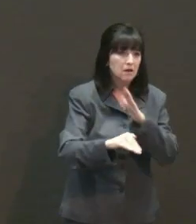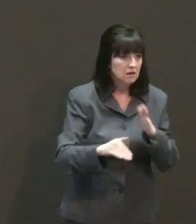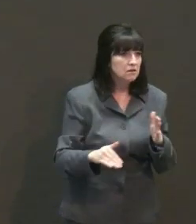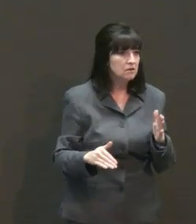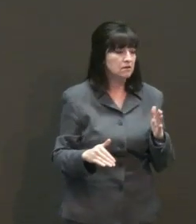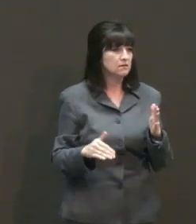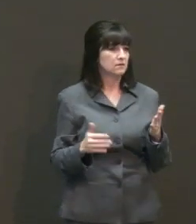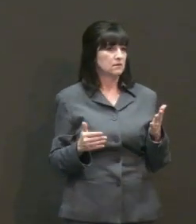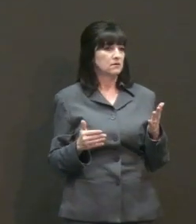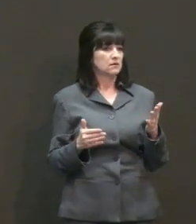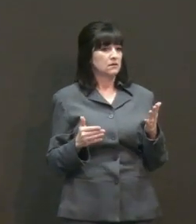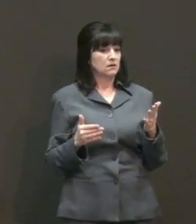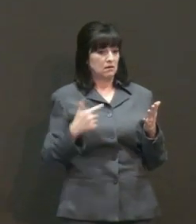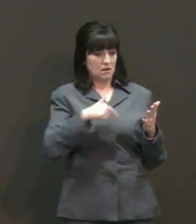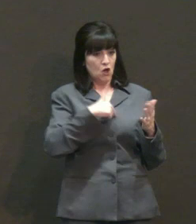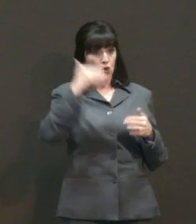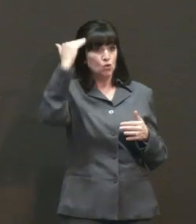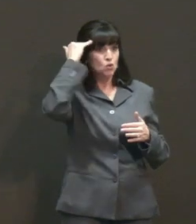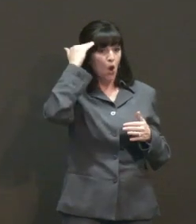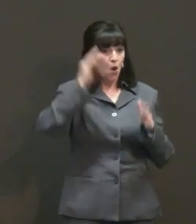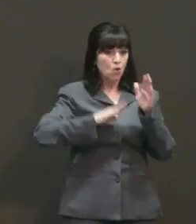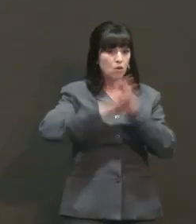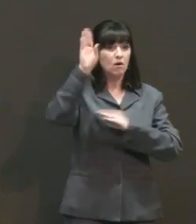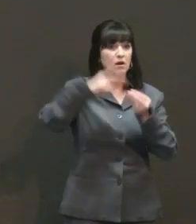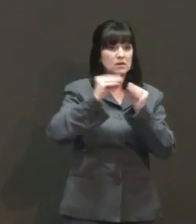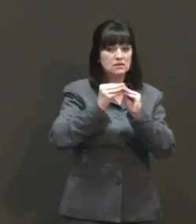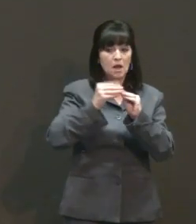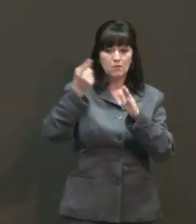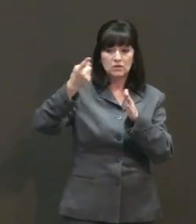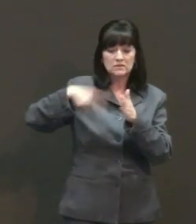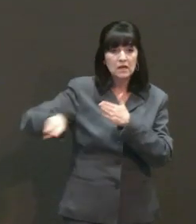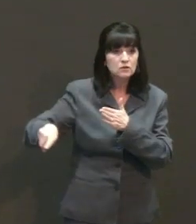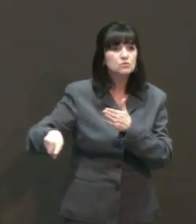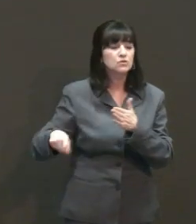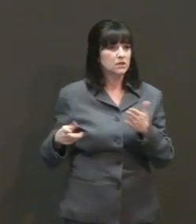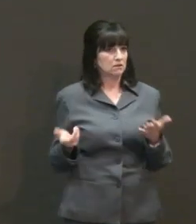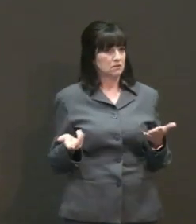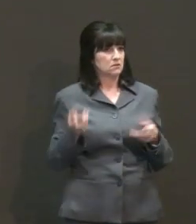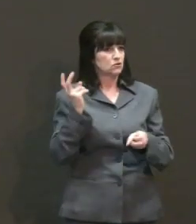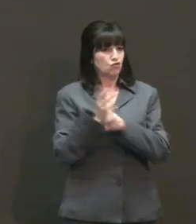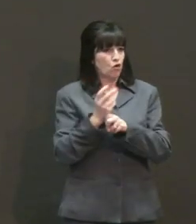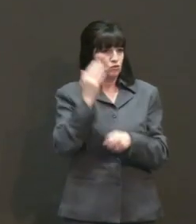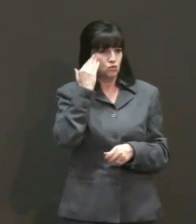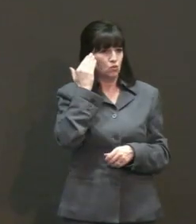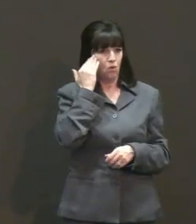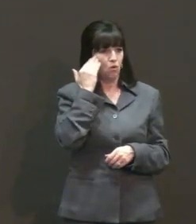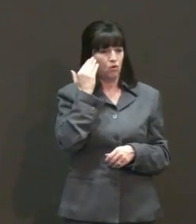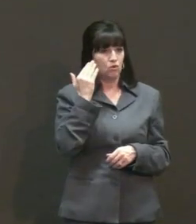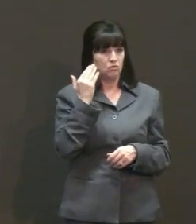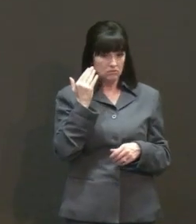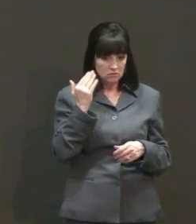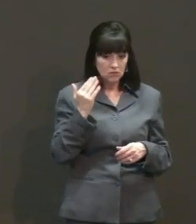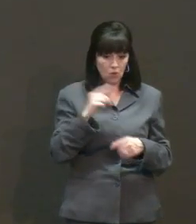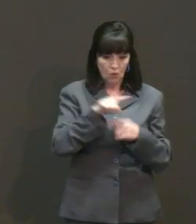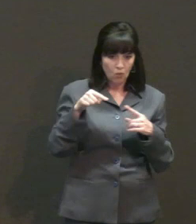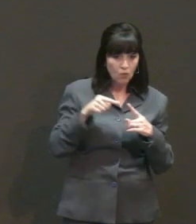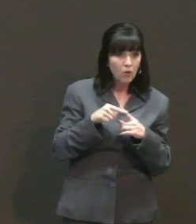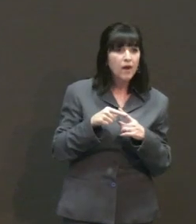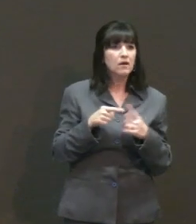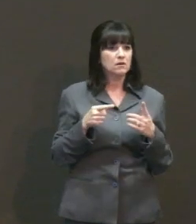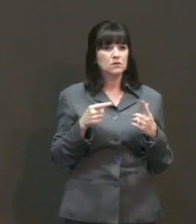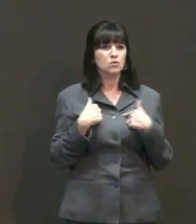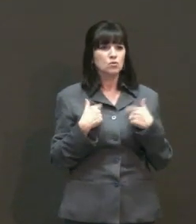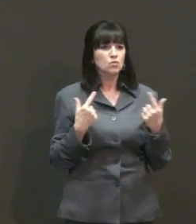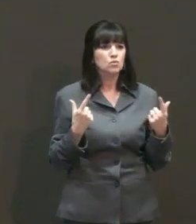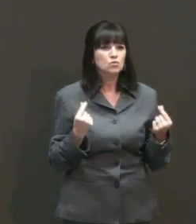questions that we're all struggling with is, where is that peak, and how will we know when we get there? And more importantly, how